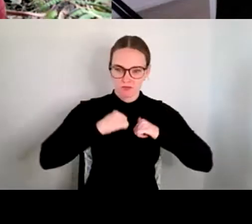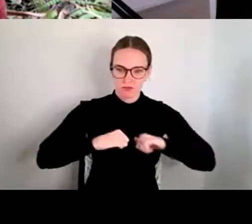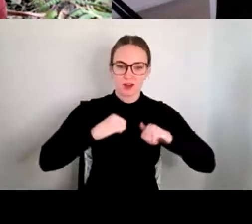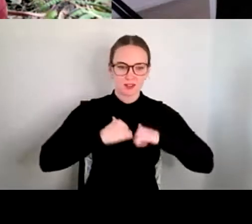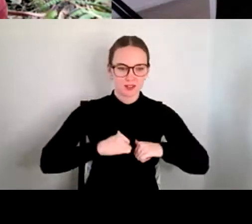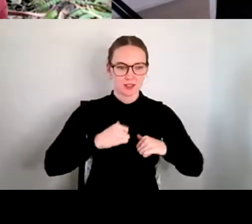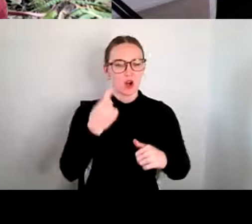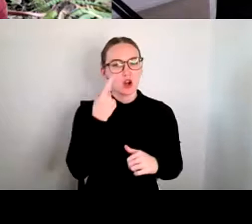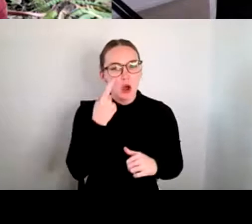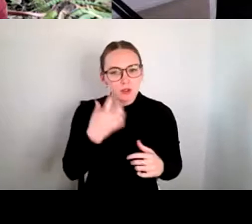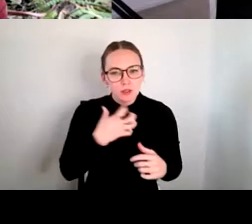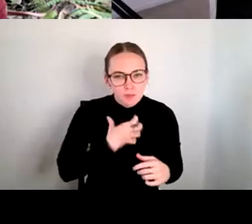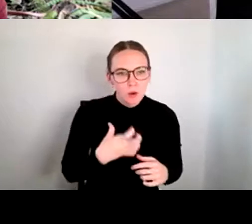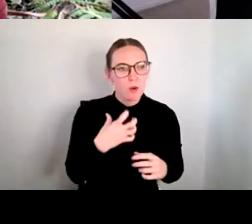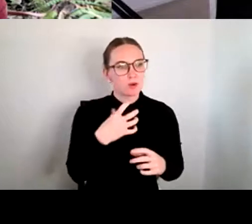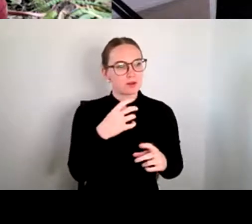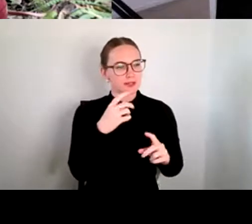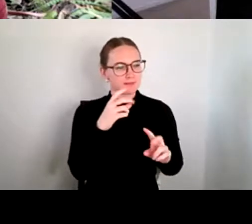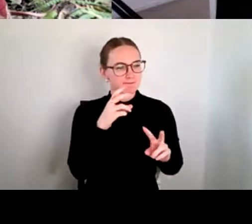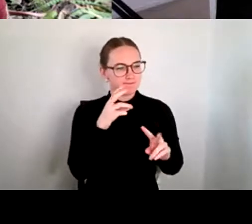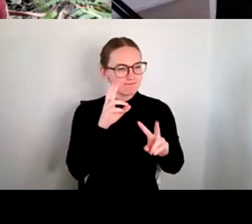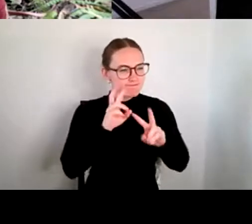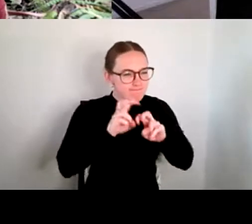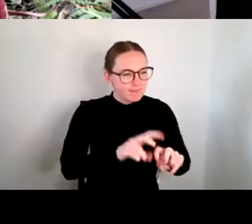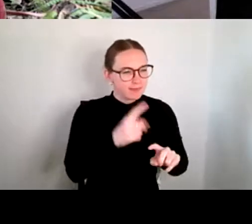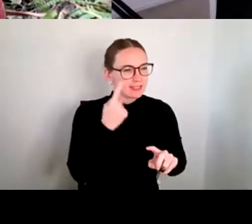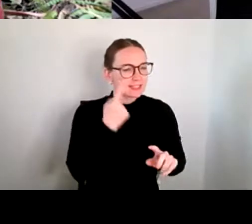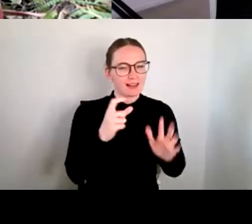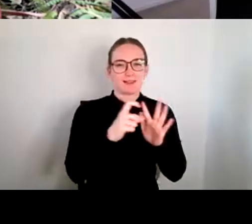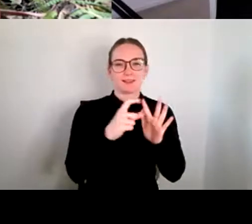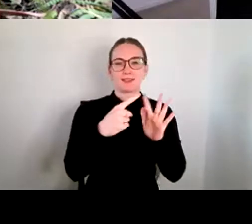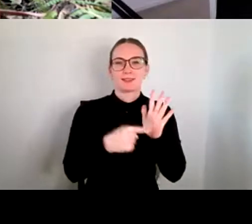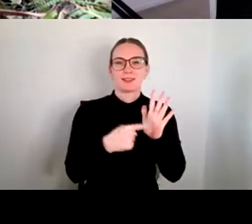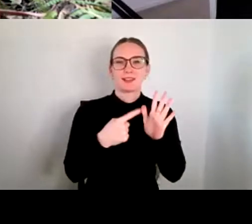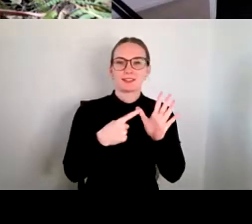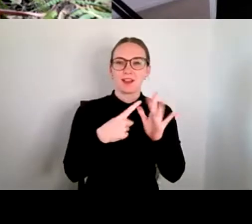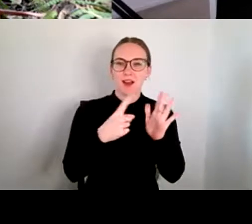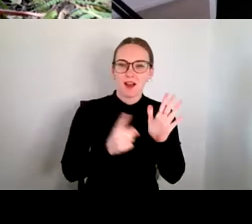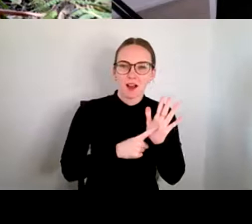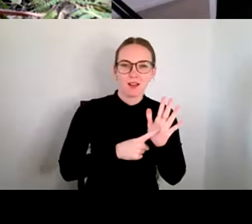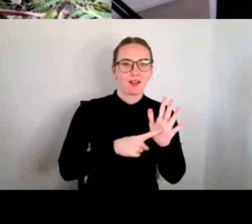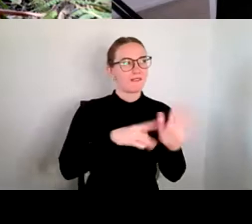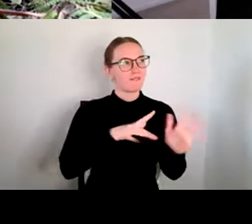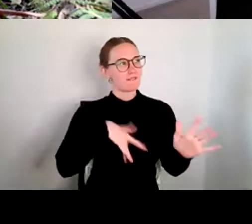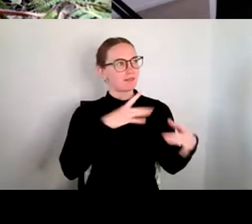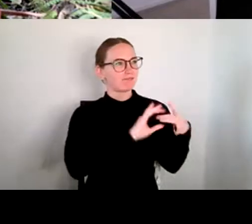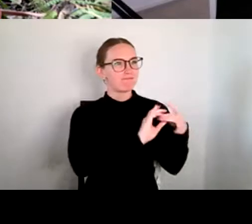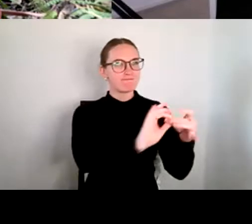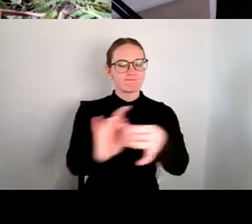seeing micro details and sensing connections started to become a practice in itself.